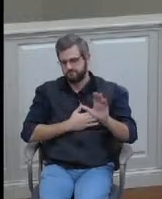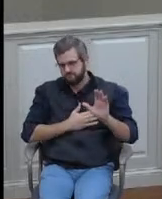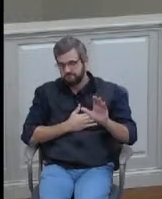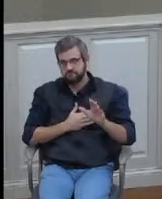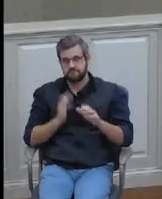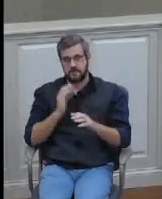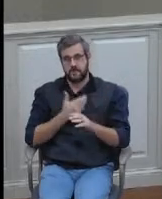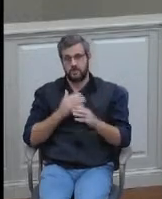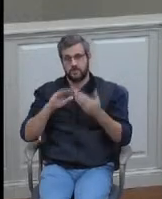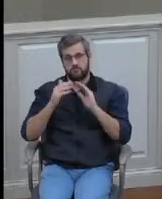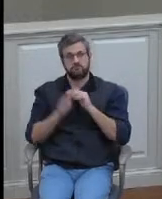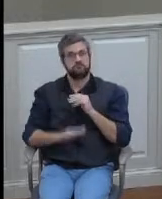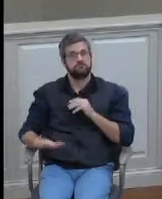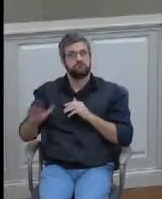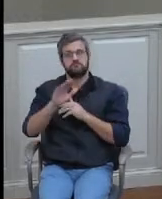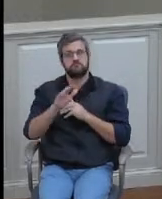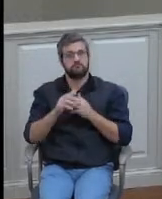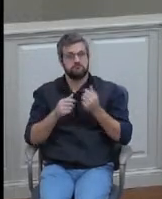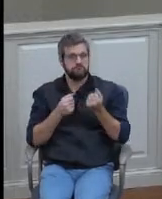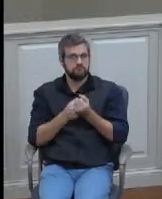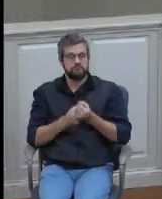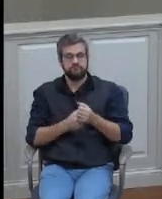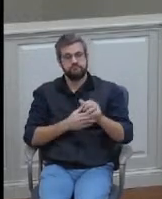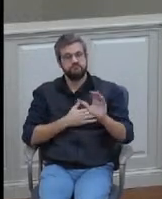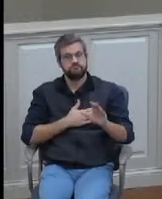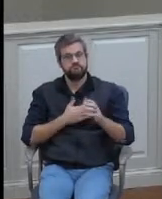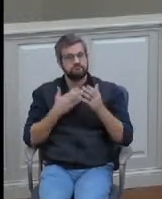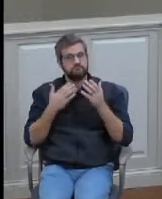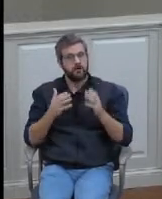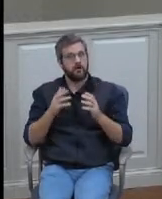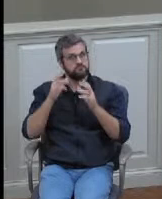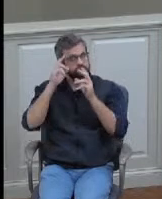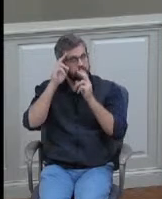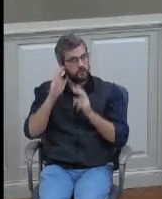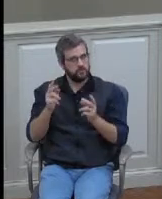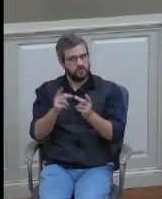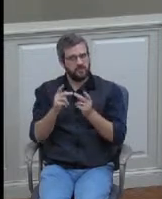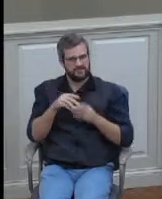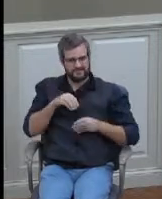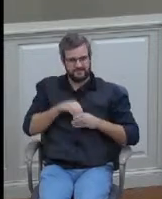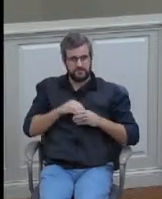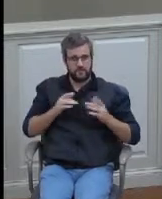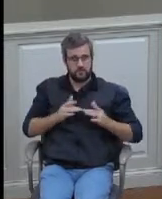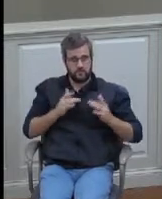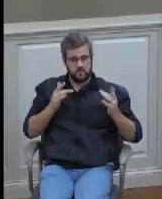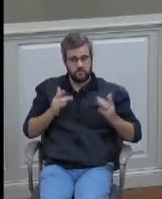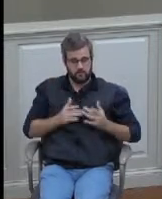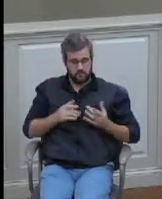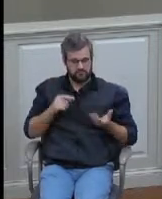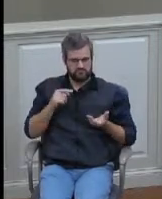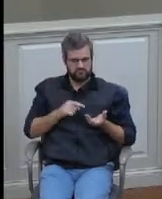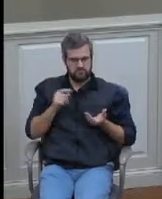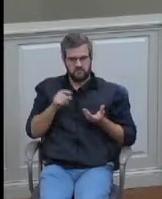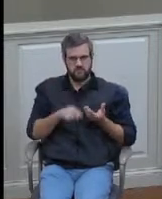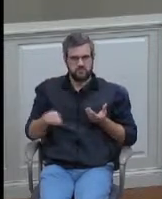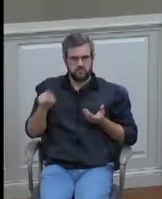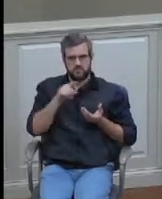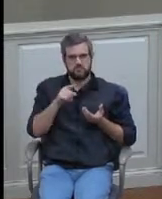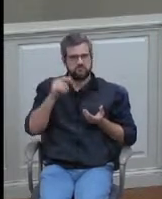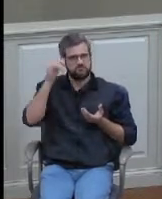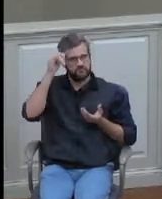community pledges to you tonight, a hallowed place within our hearts is where you'll